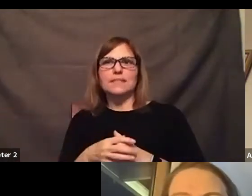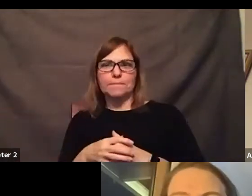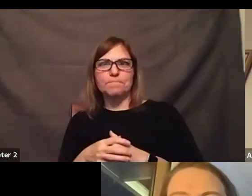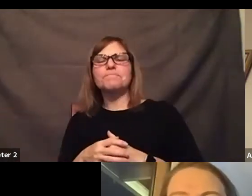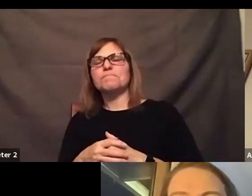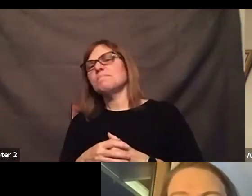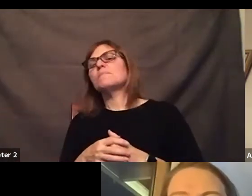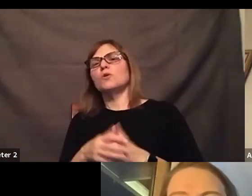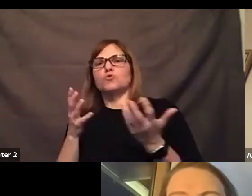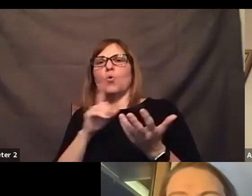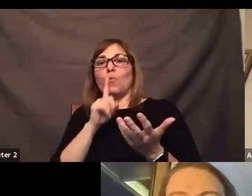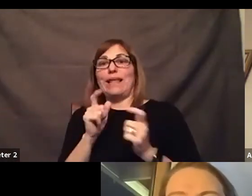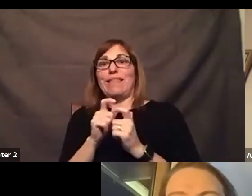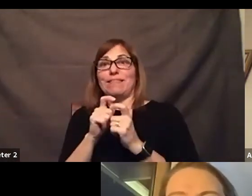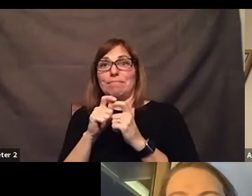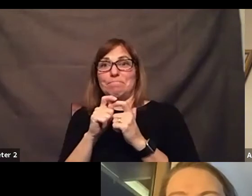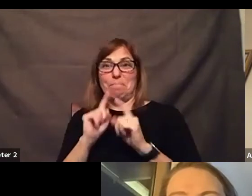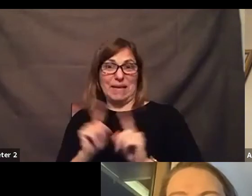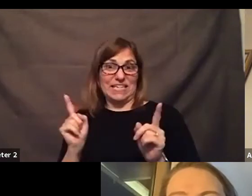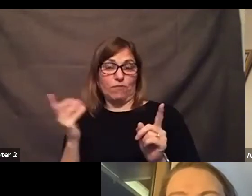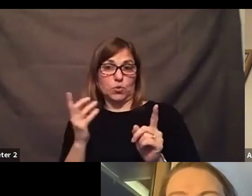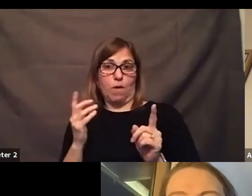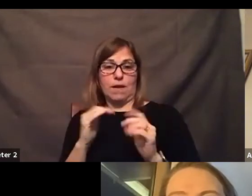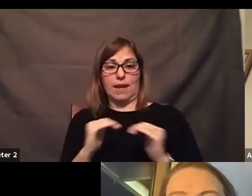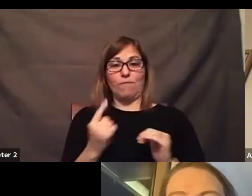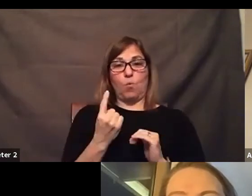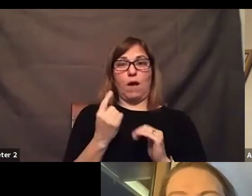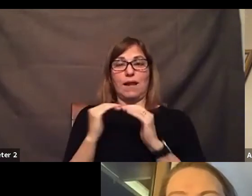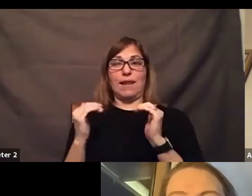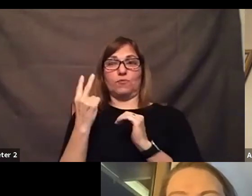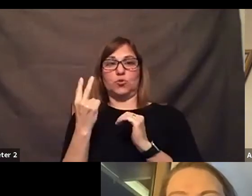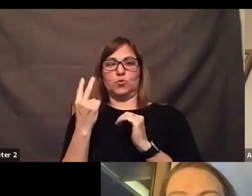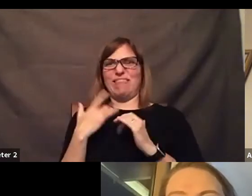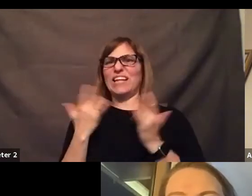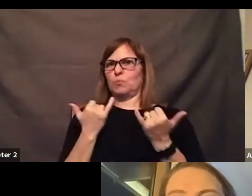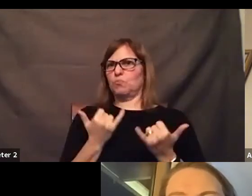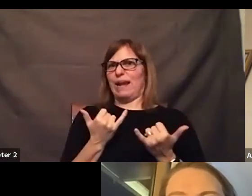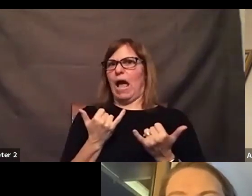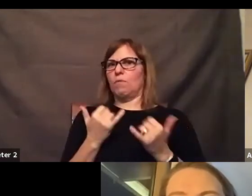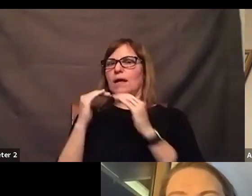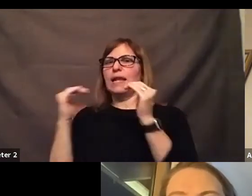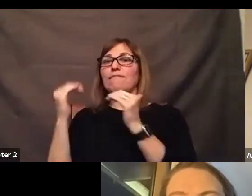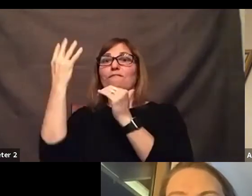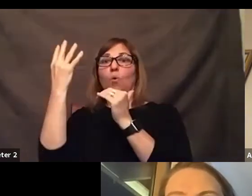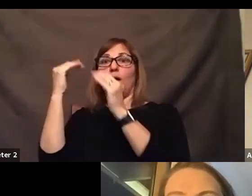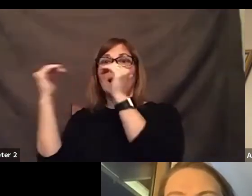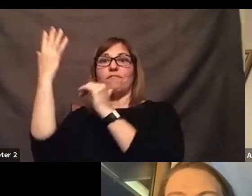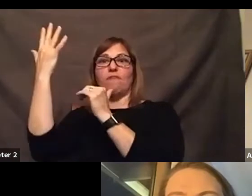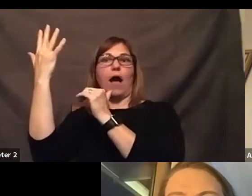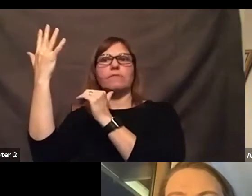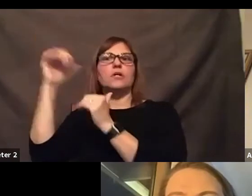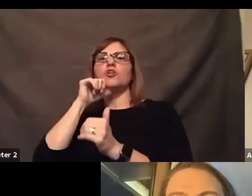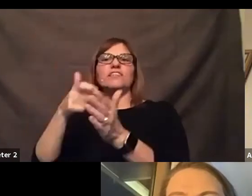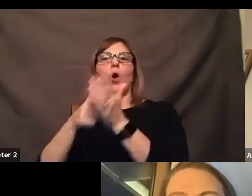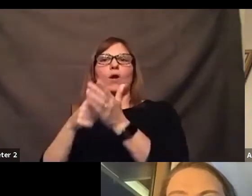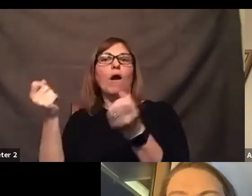the big differences are levels 1 and 2 are kind of where we are now, and then level 4 and 5 is when you don't need a license and there's no